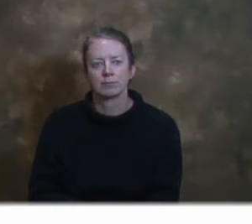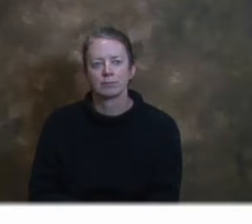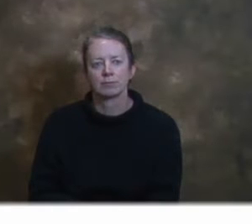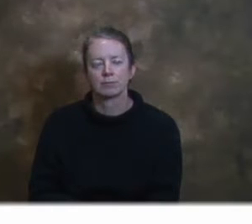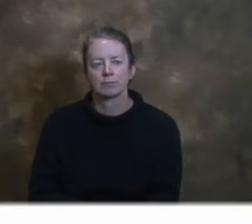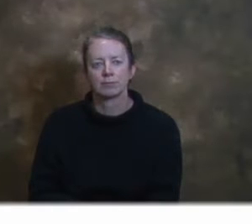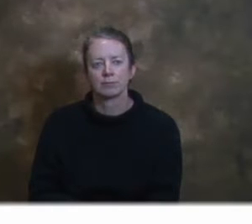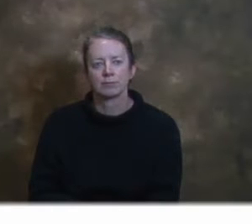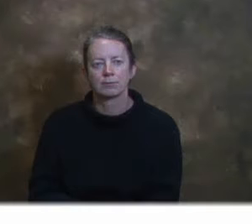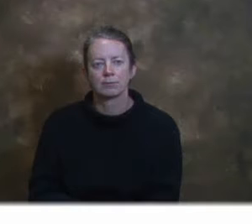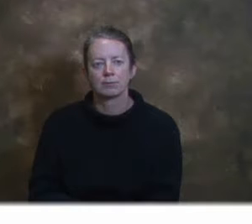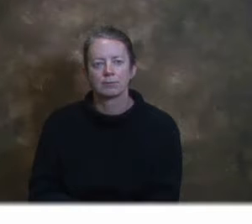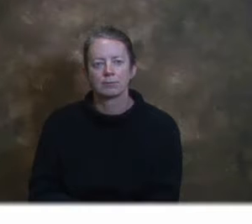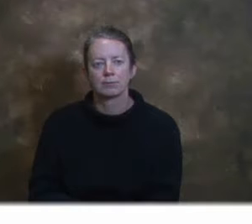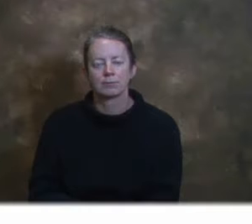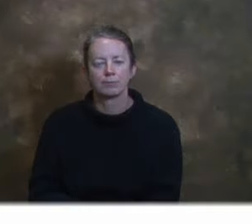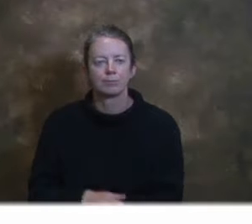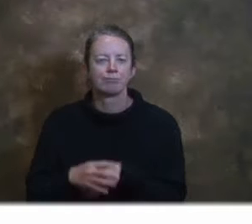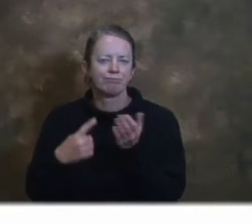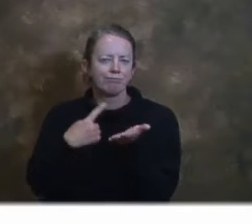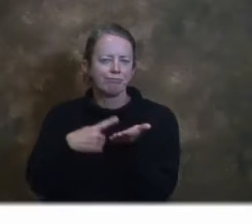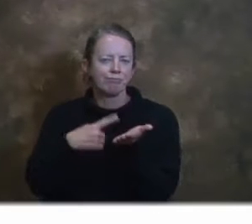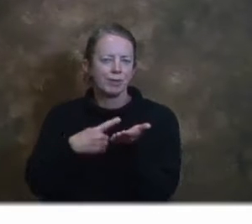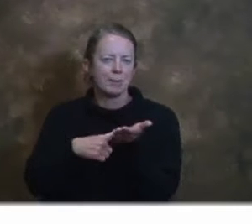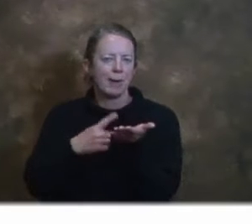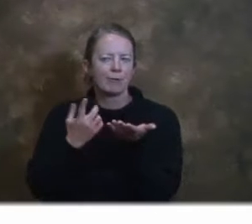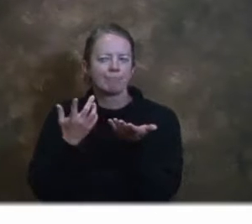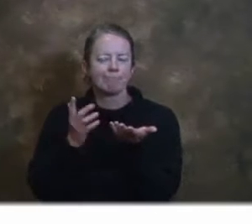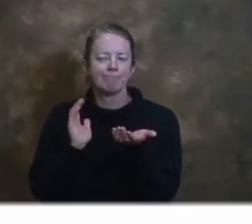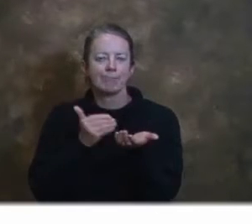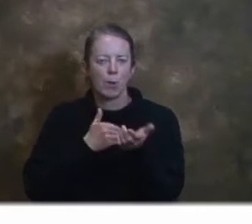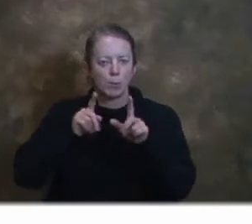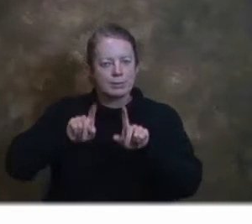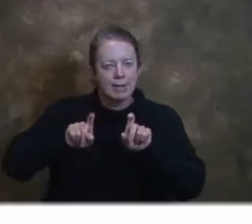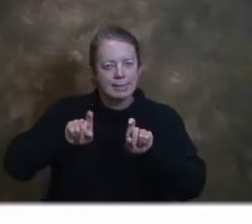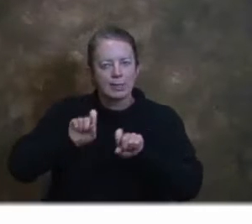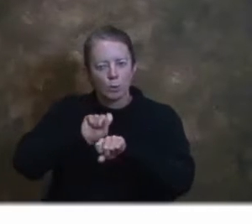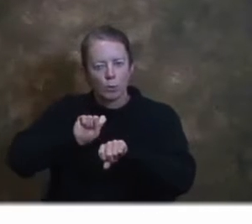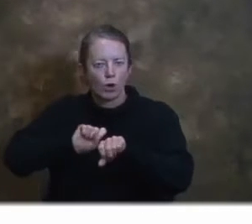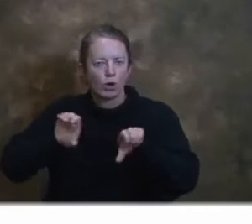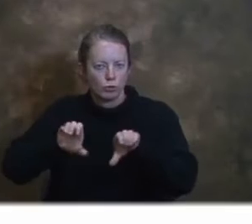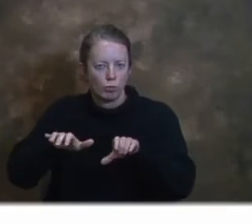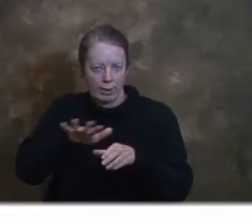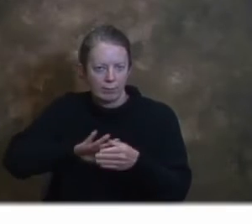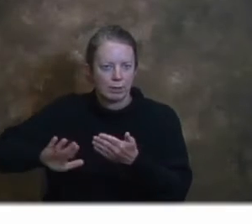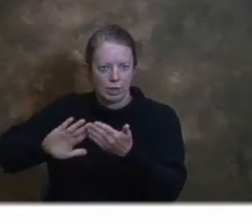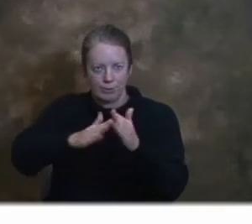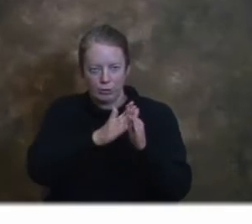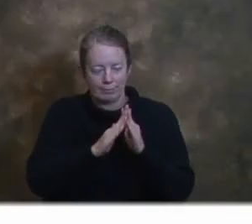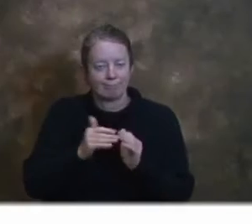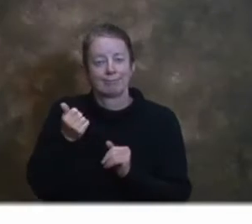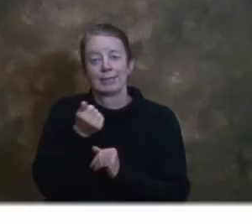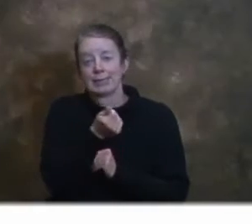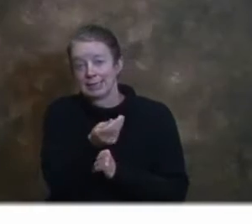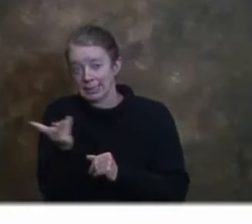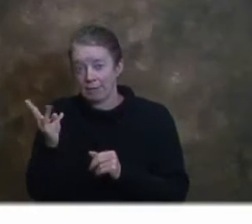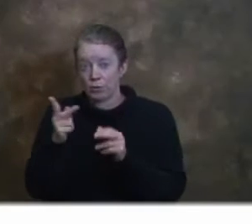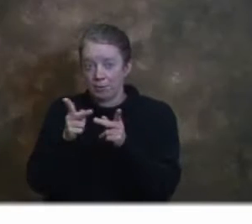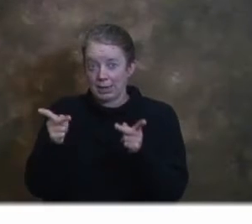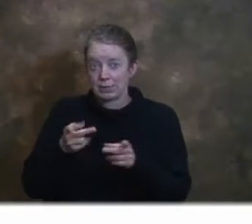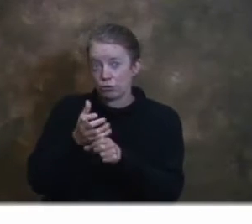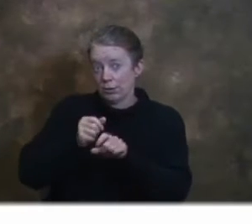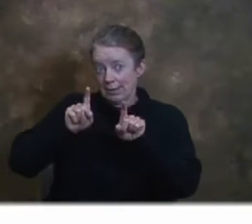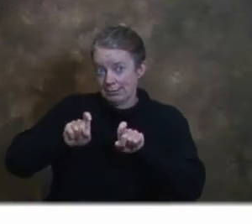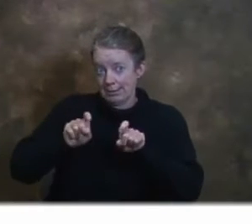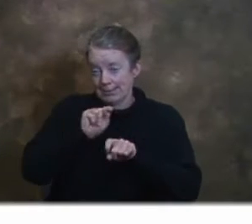And spend a little time talking about what testing efforts we have in our community. There are numerous testing initiatives in place